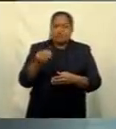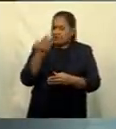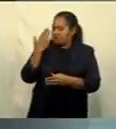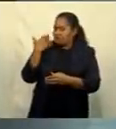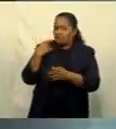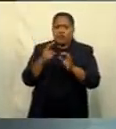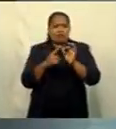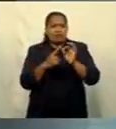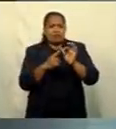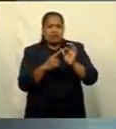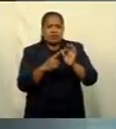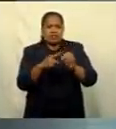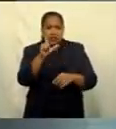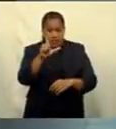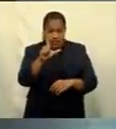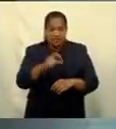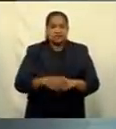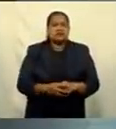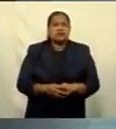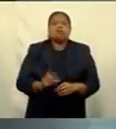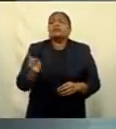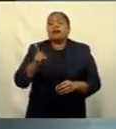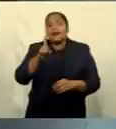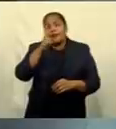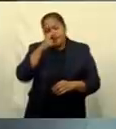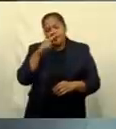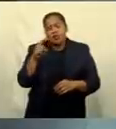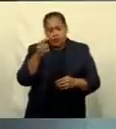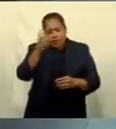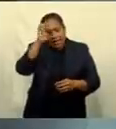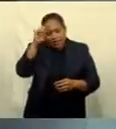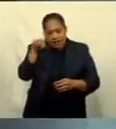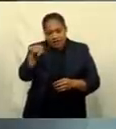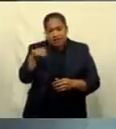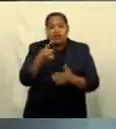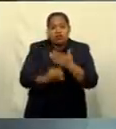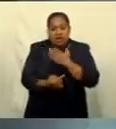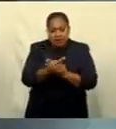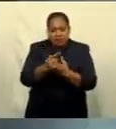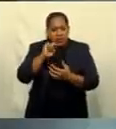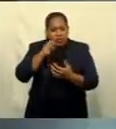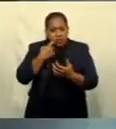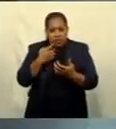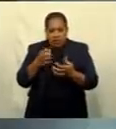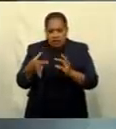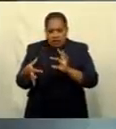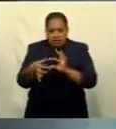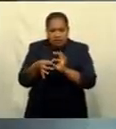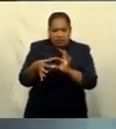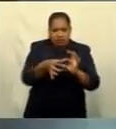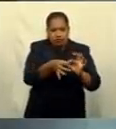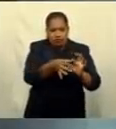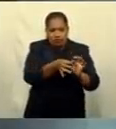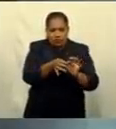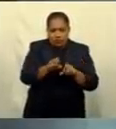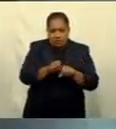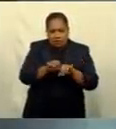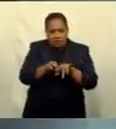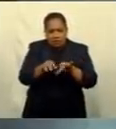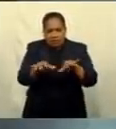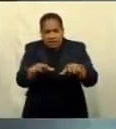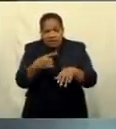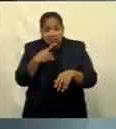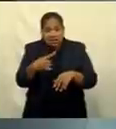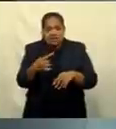press conferences, is that people should be expecting these cases to be emerging, as what they've stated is that the virus can